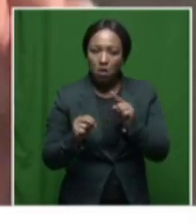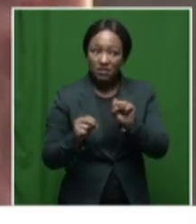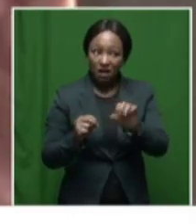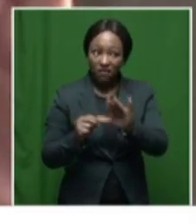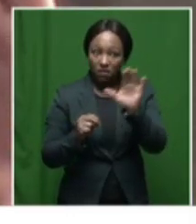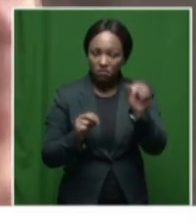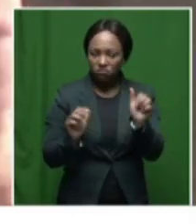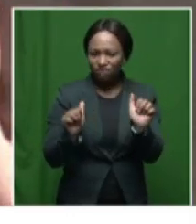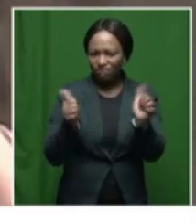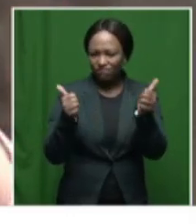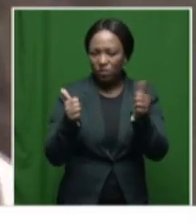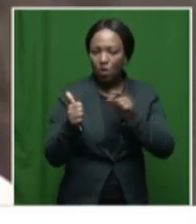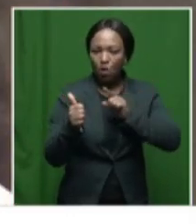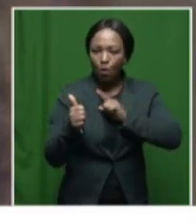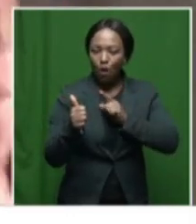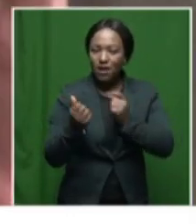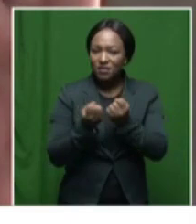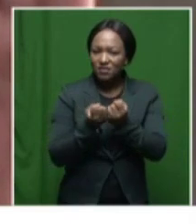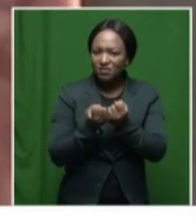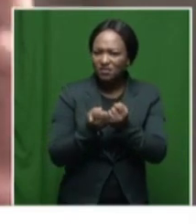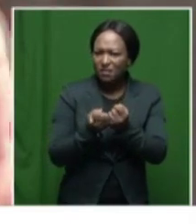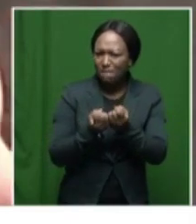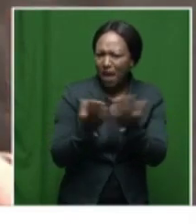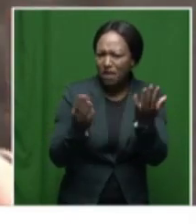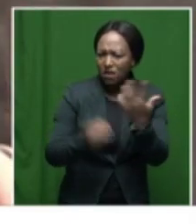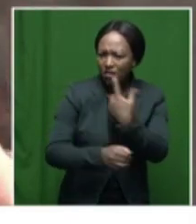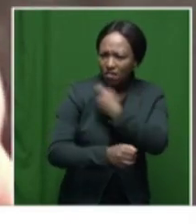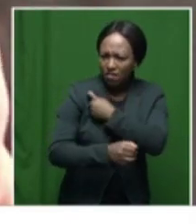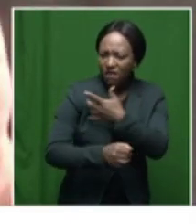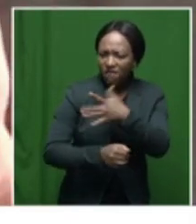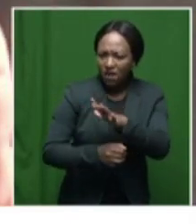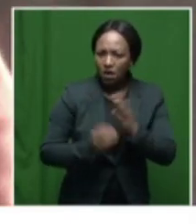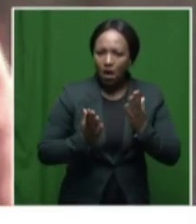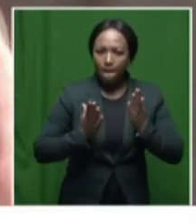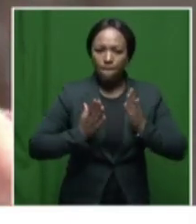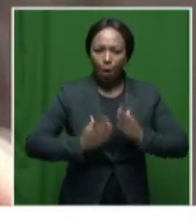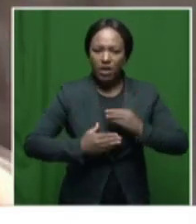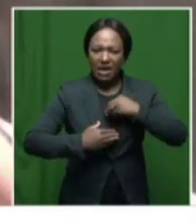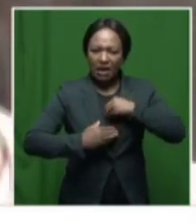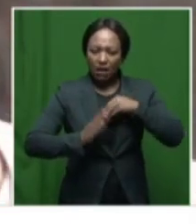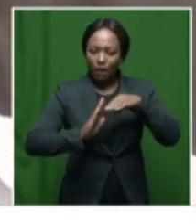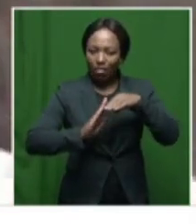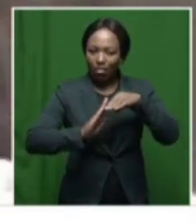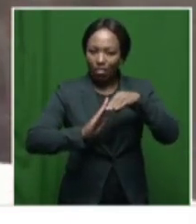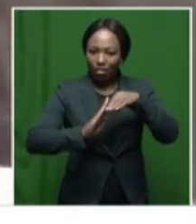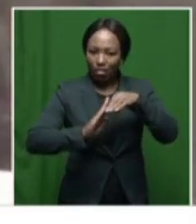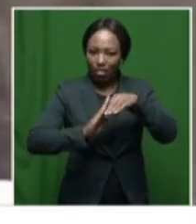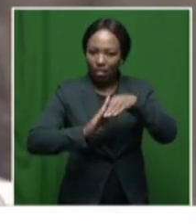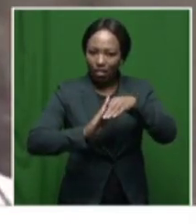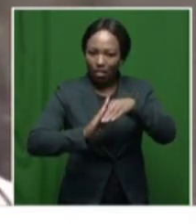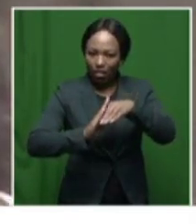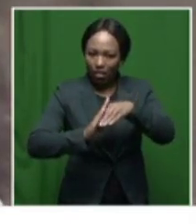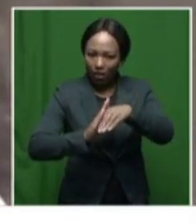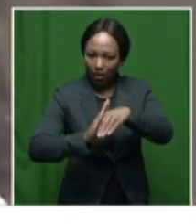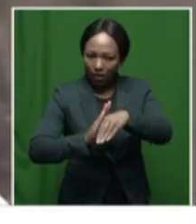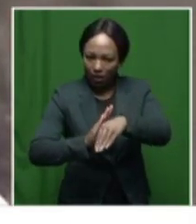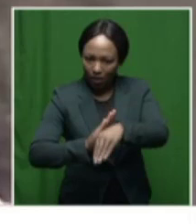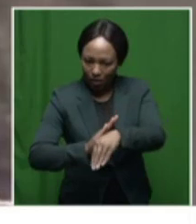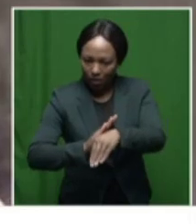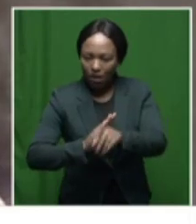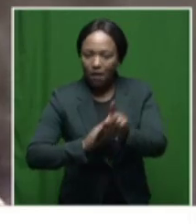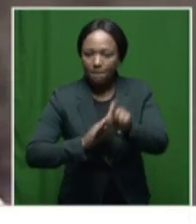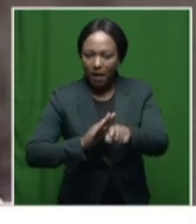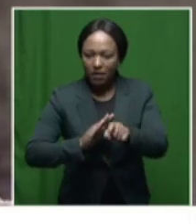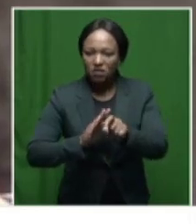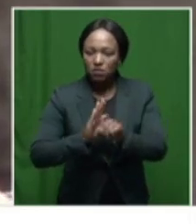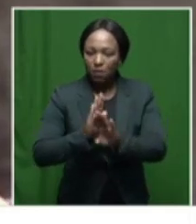this immunity starts going down. There's a natural phenomena that the immunity with time weans down, which needs to be